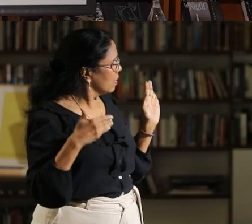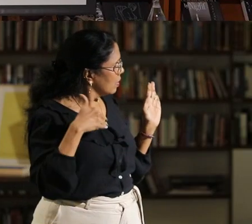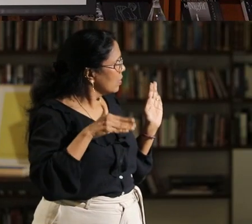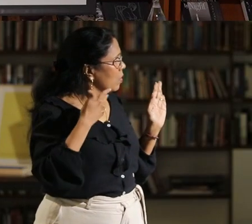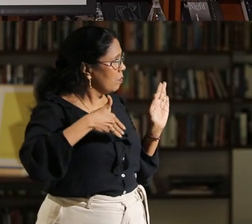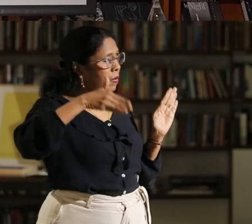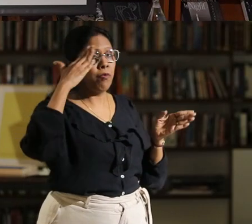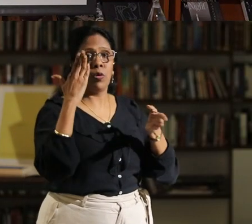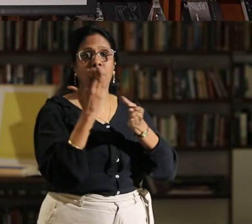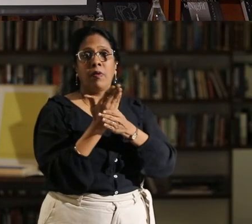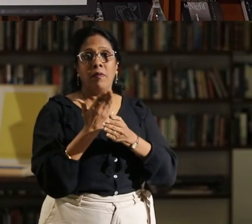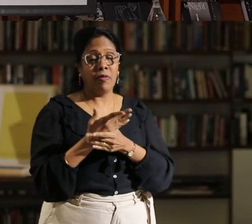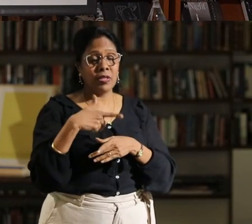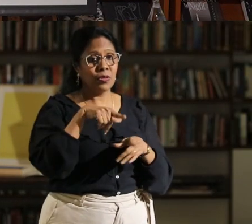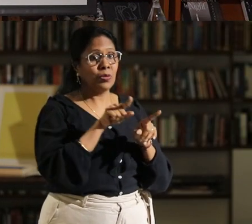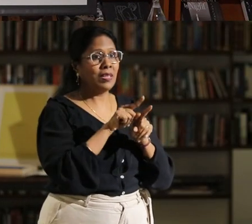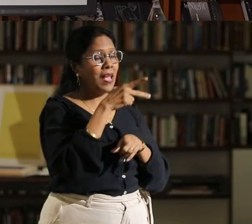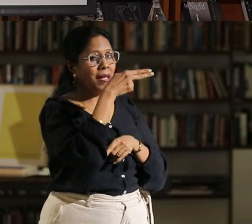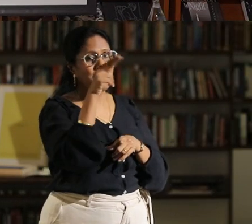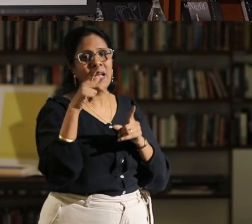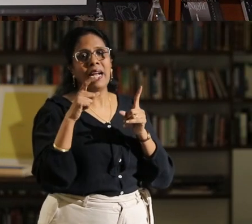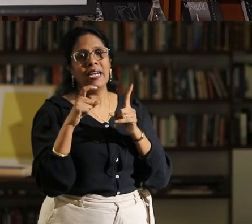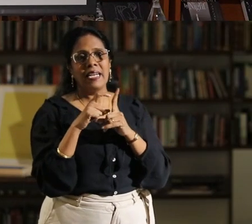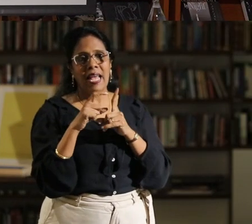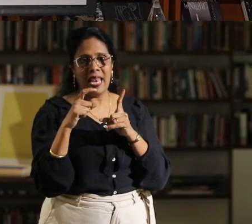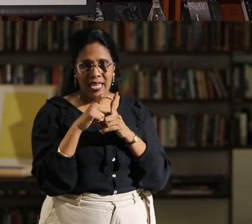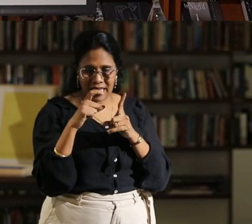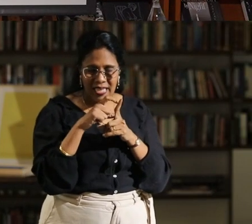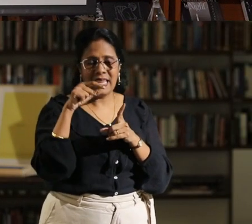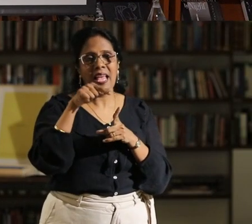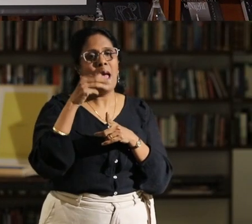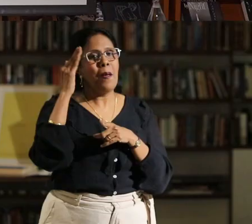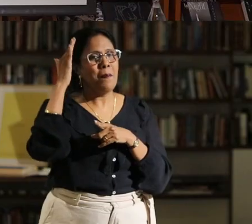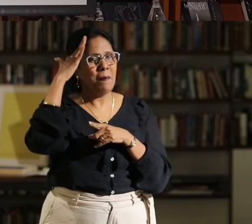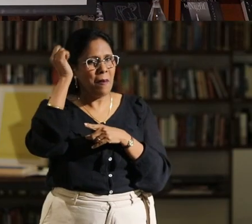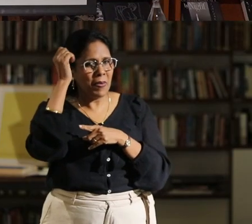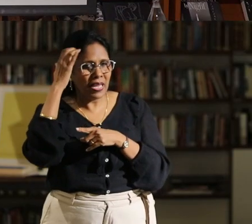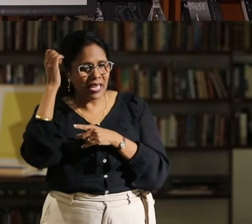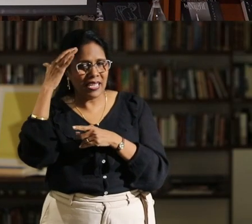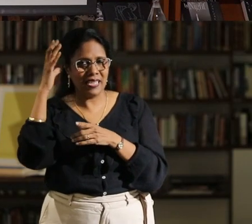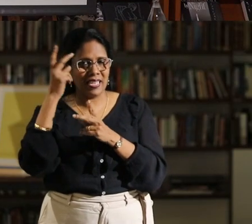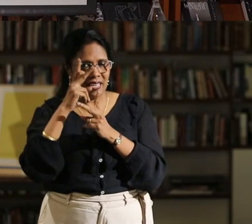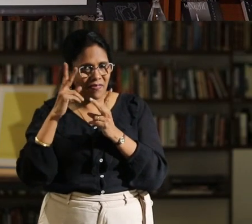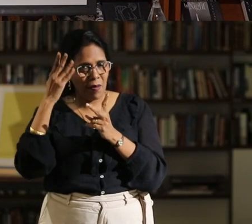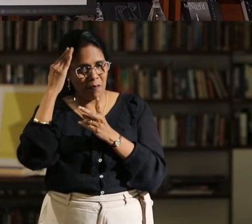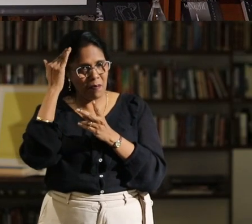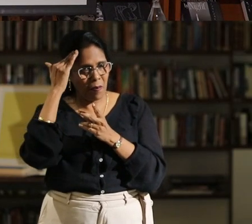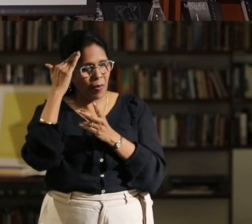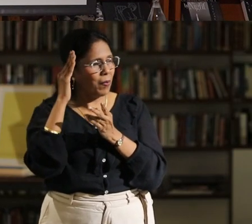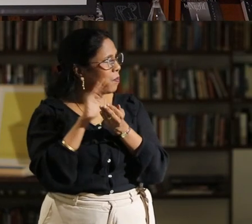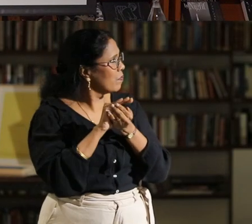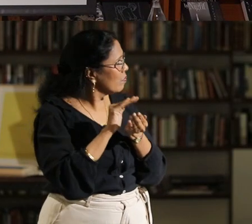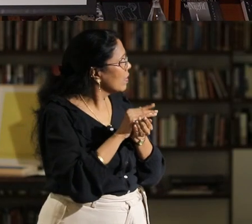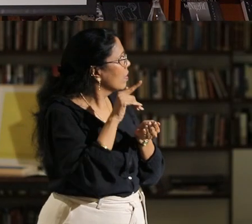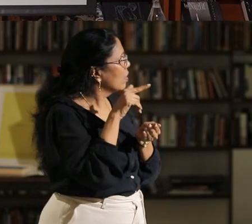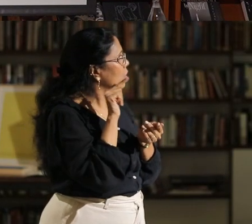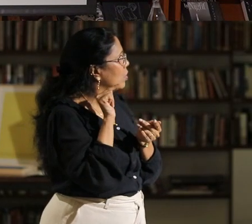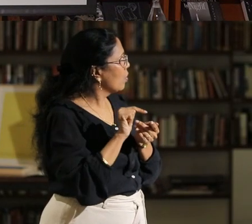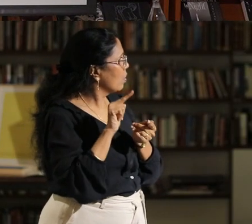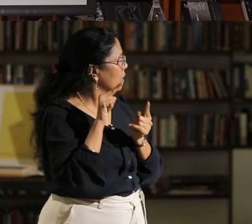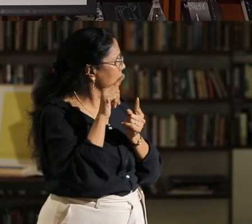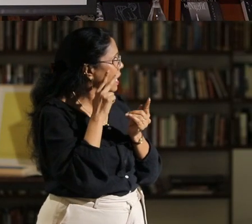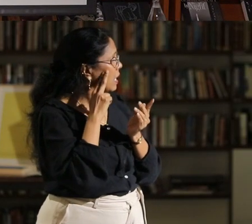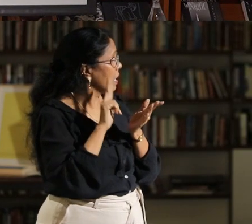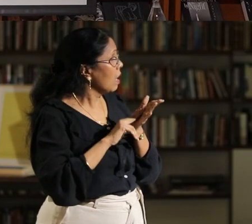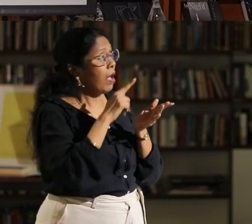the online, it's actually delhimemories.in is the site. It's a photo archive of all the photographs of Delhi that we